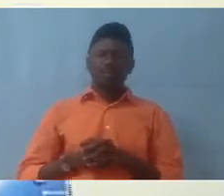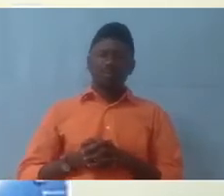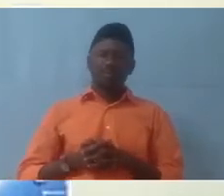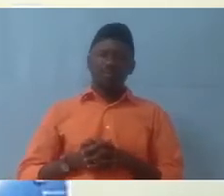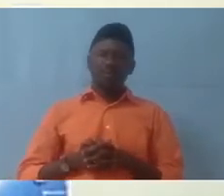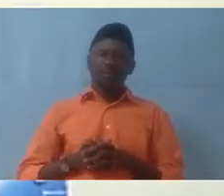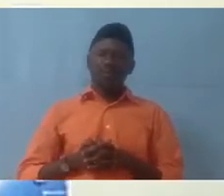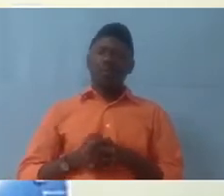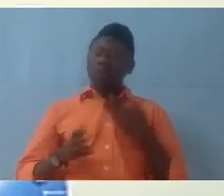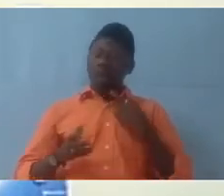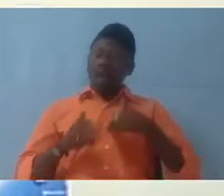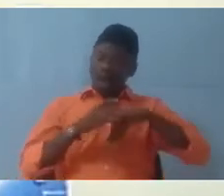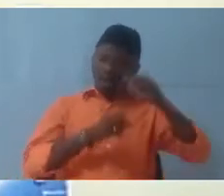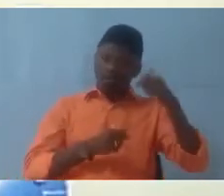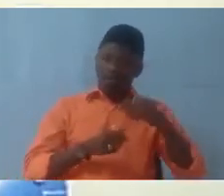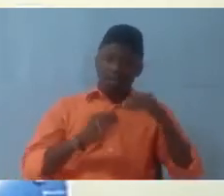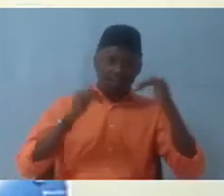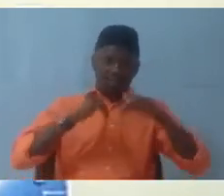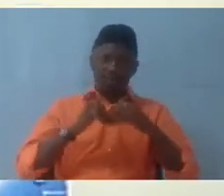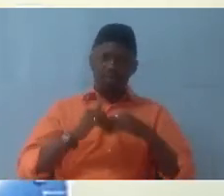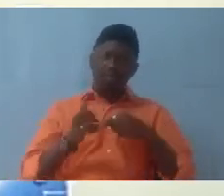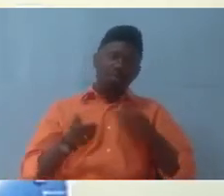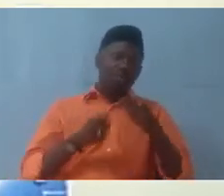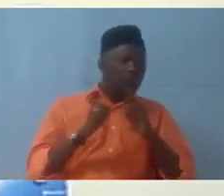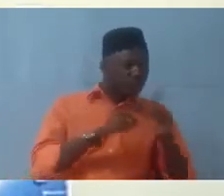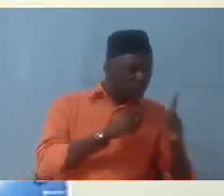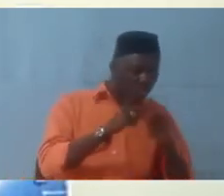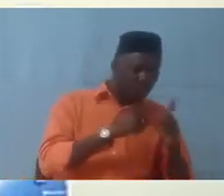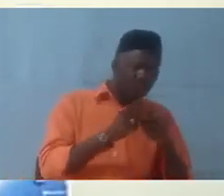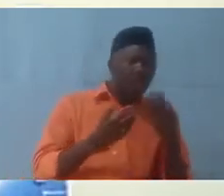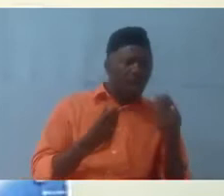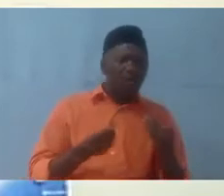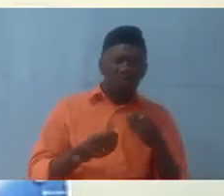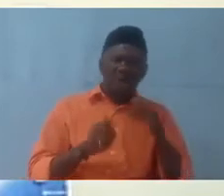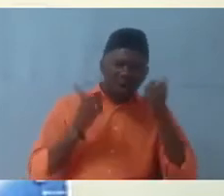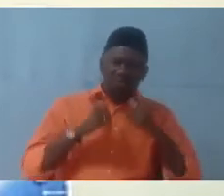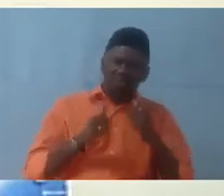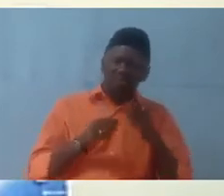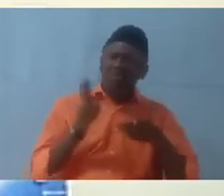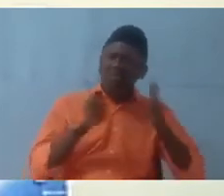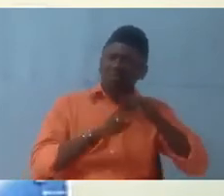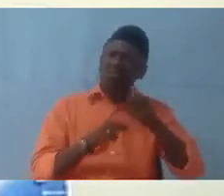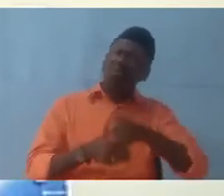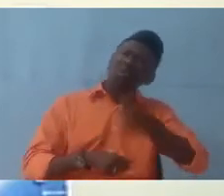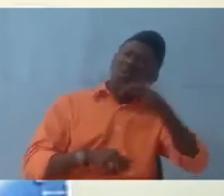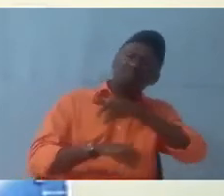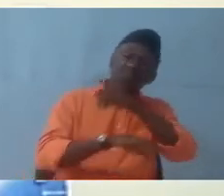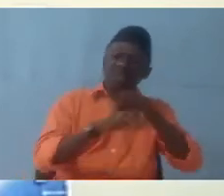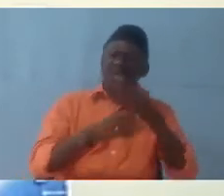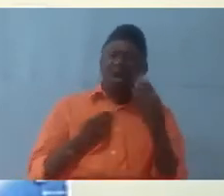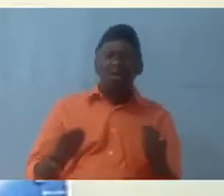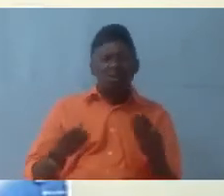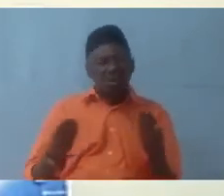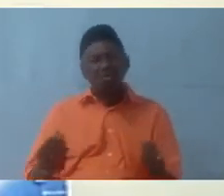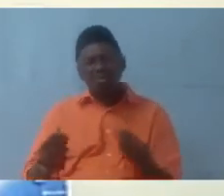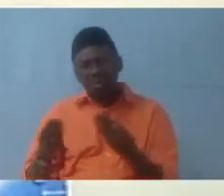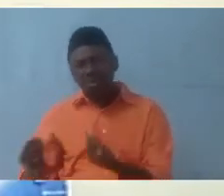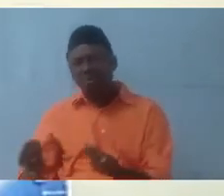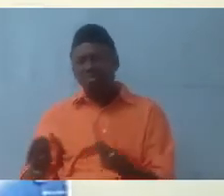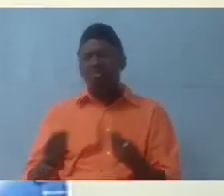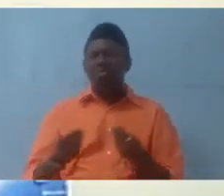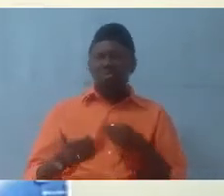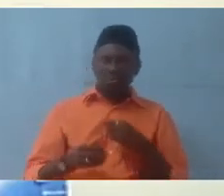take it further. Ñu ngi doon waxtane nak naka lañ doon gëna mëna yoboli fenen fu gëna koyé fofu. But it was clear that most of our colleagues were